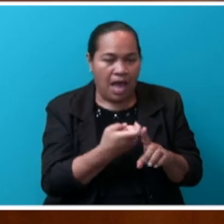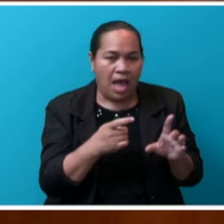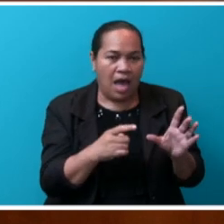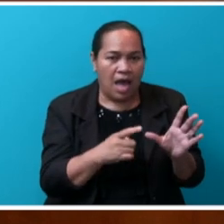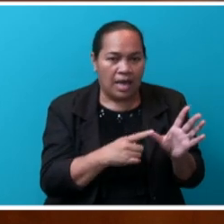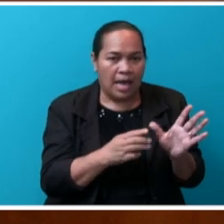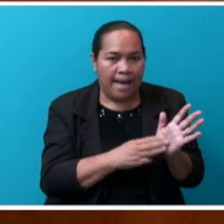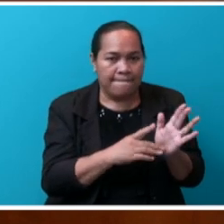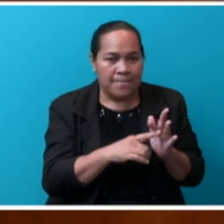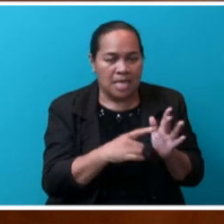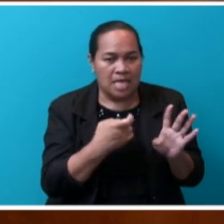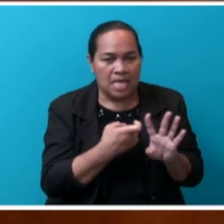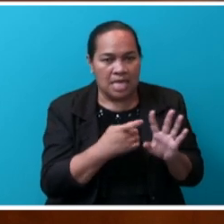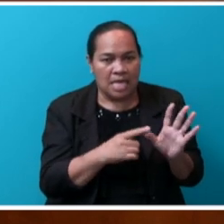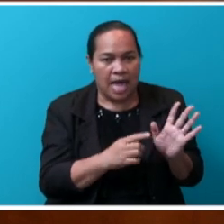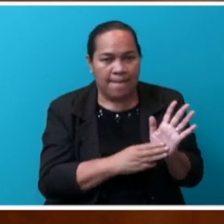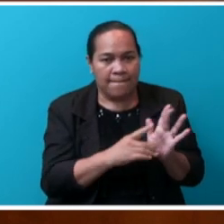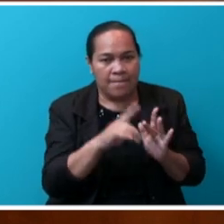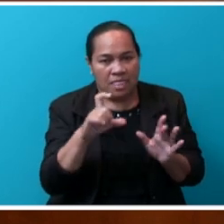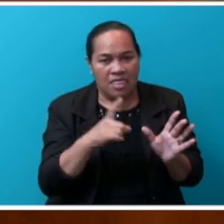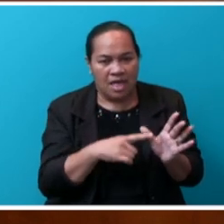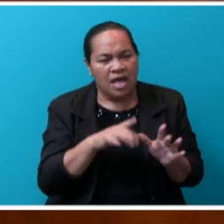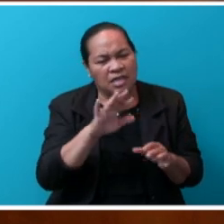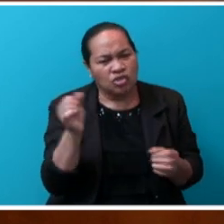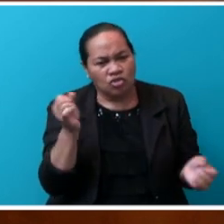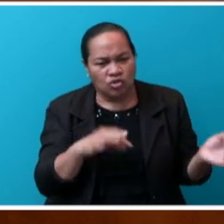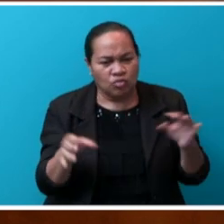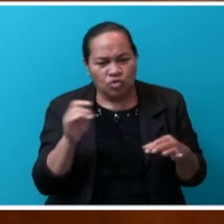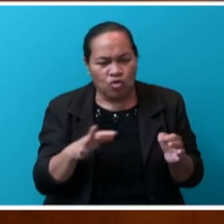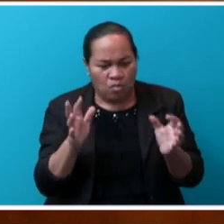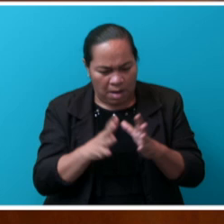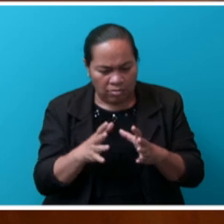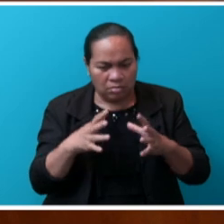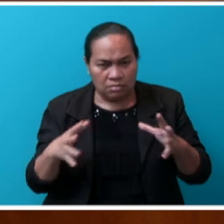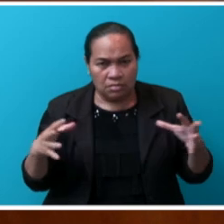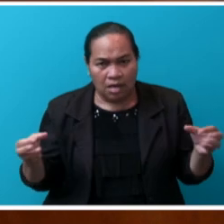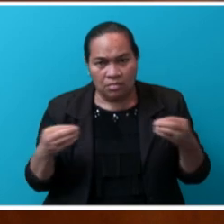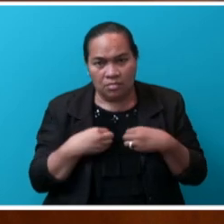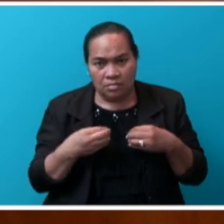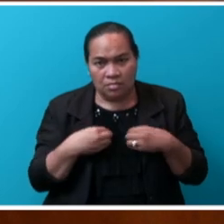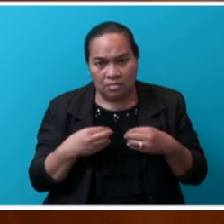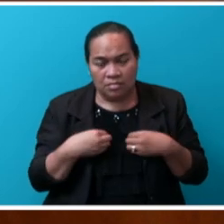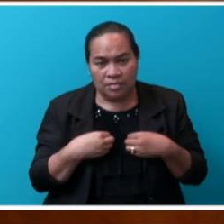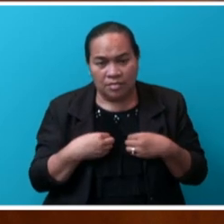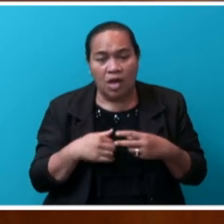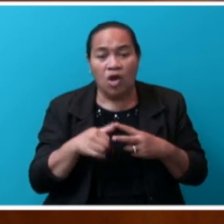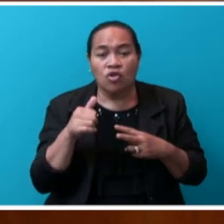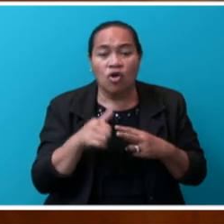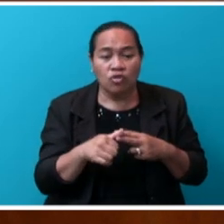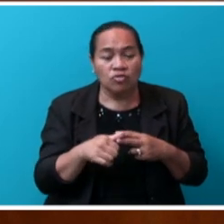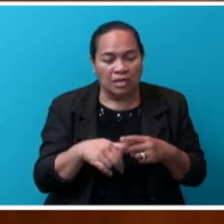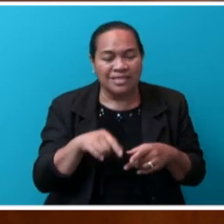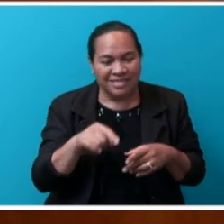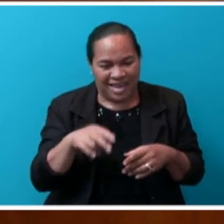for his contribution also to the micro, small and medium enterprise sector and national movement